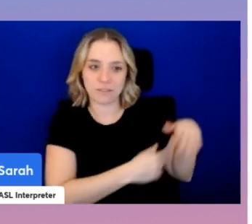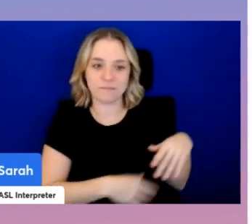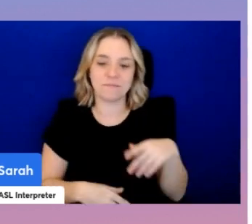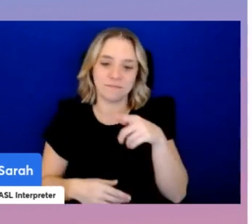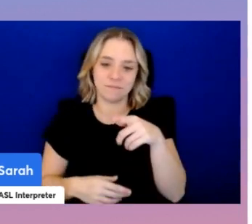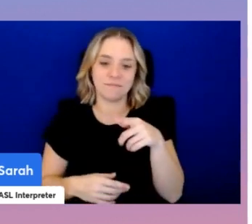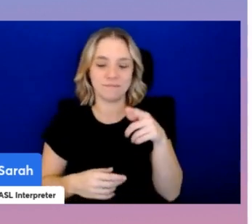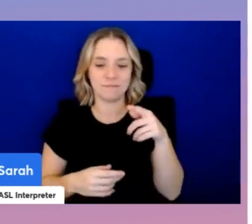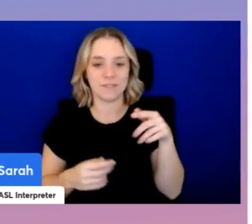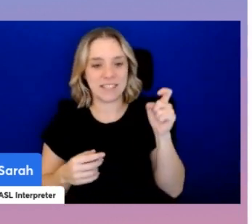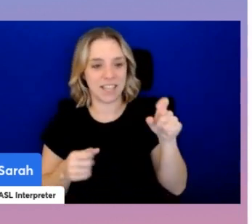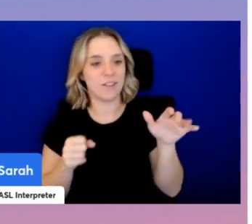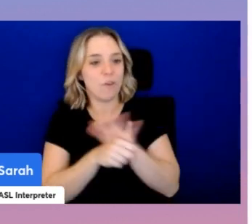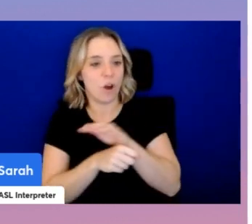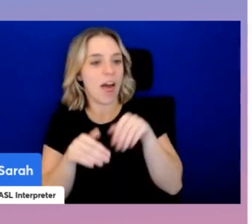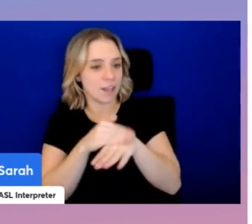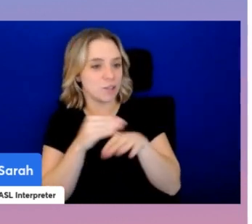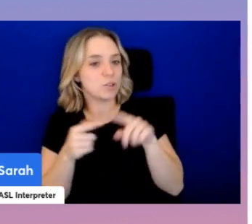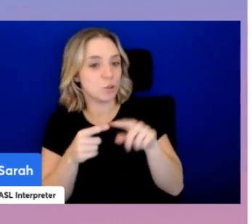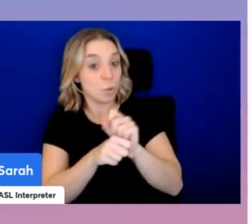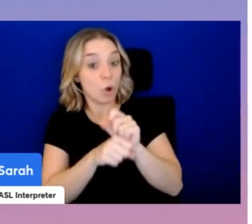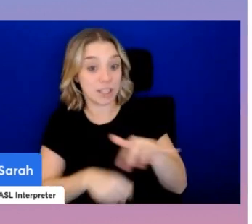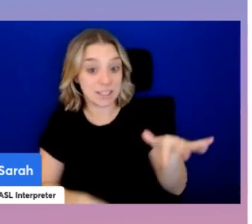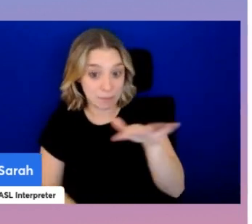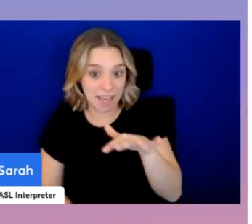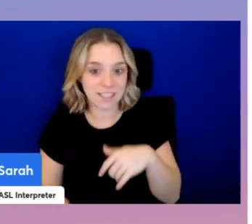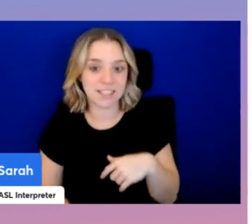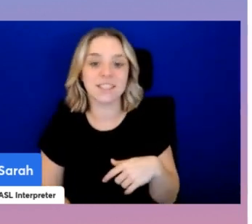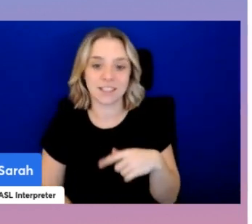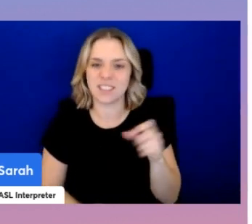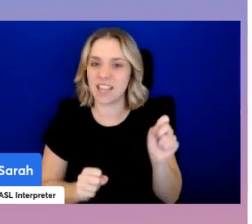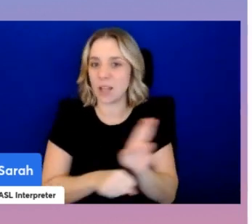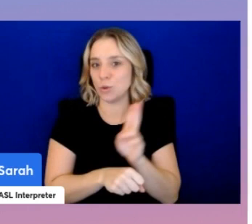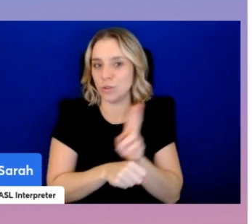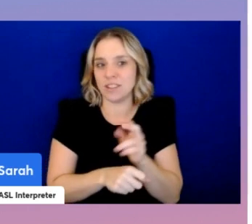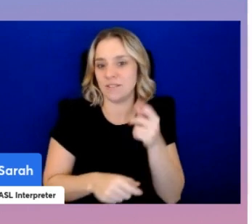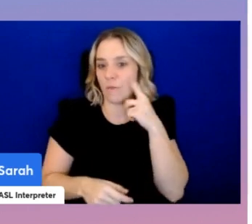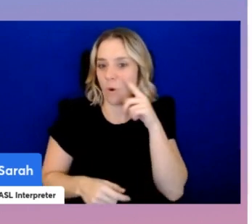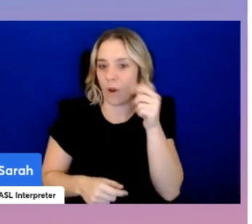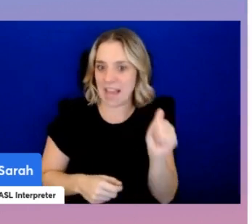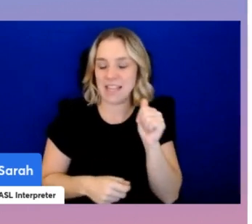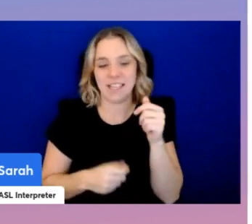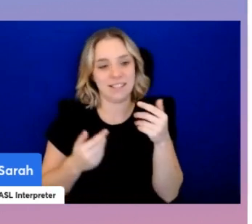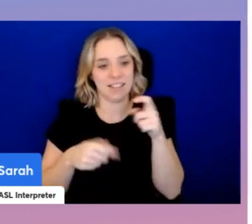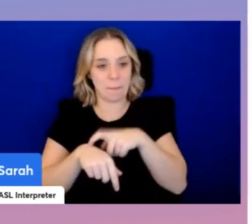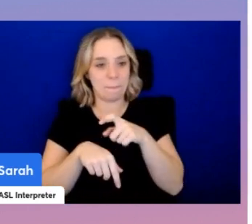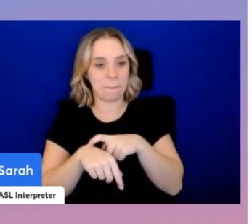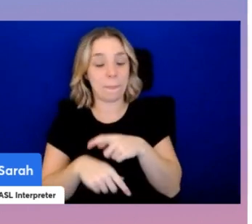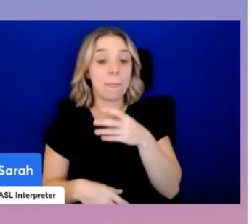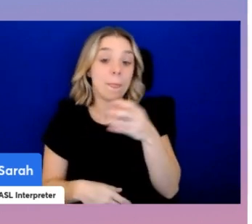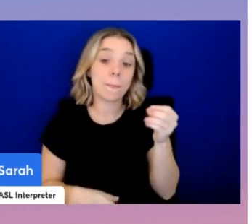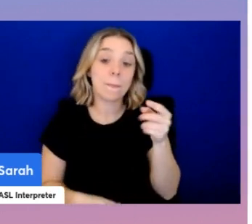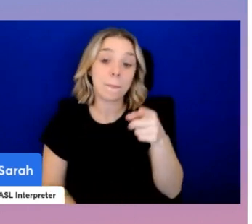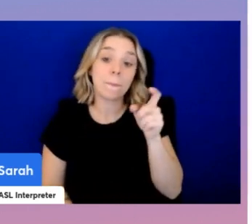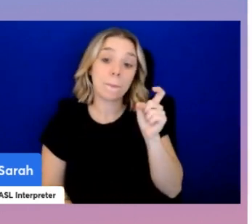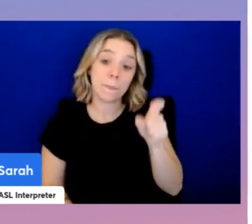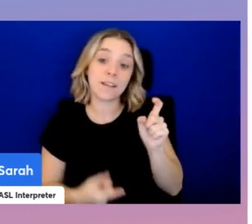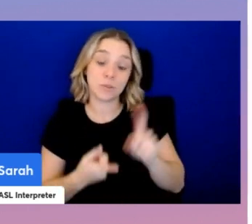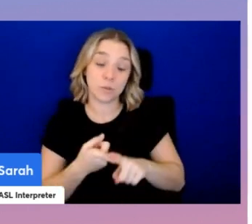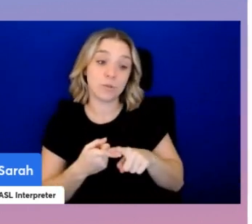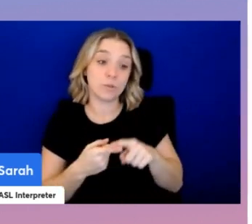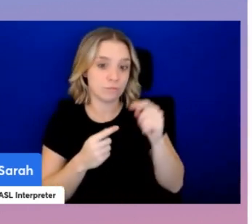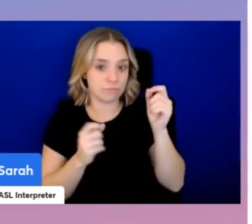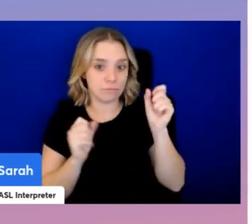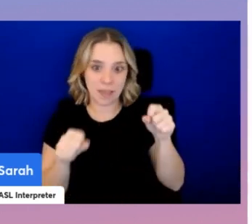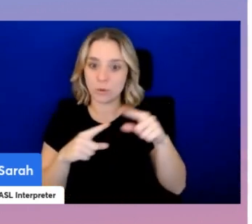control access to the workspace, who can use it at any given time. And you need to be able to automatically